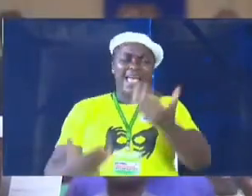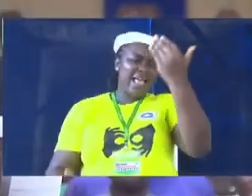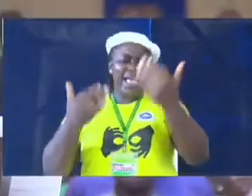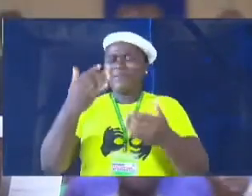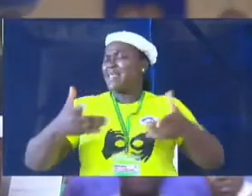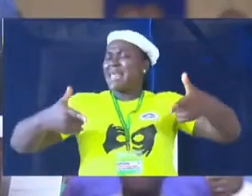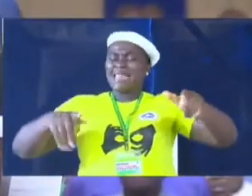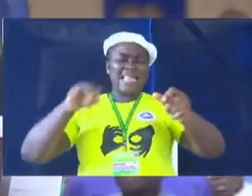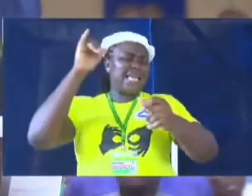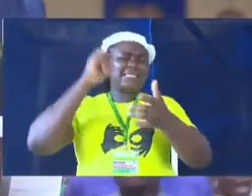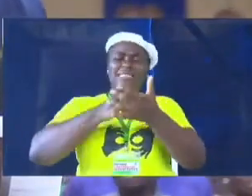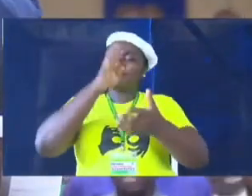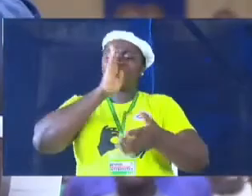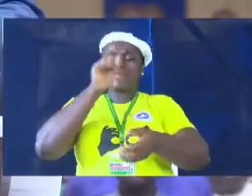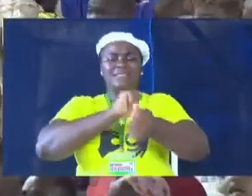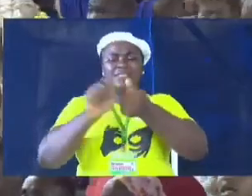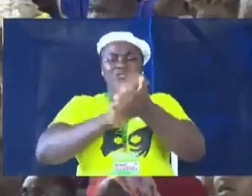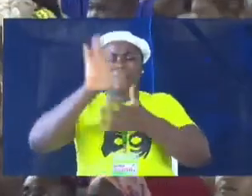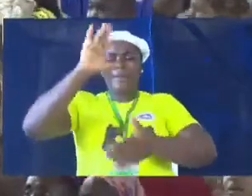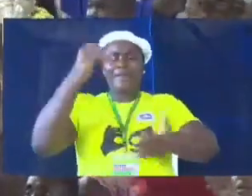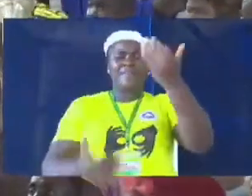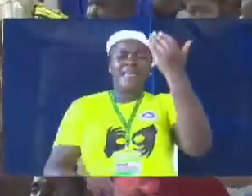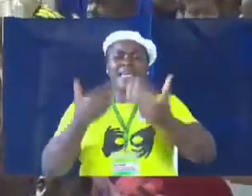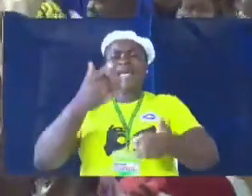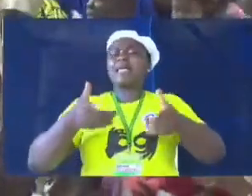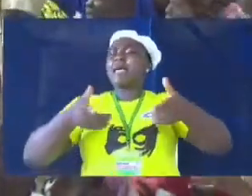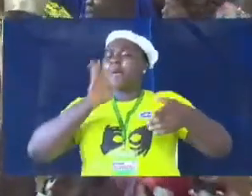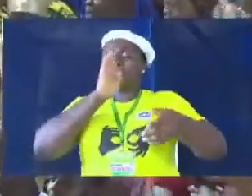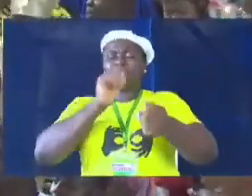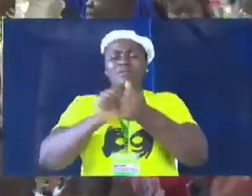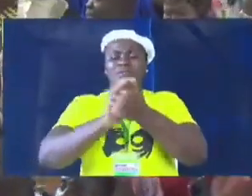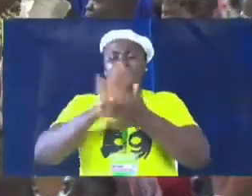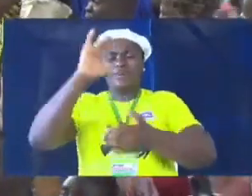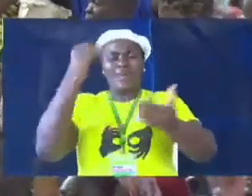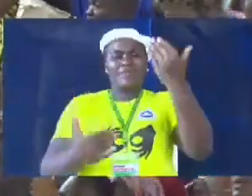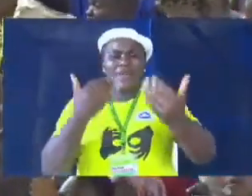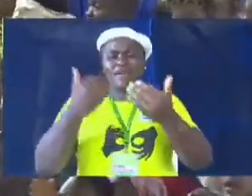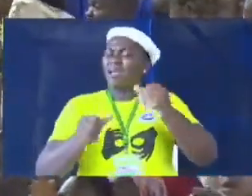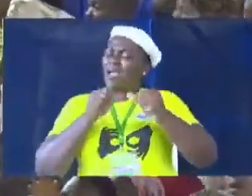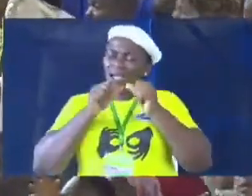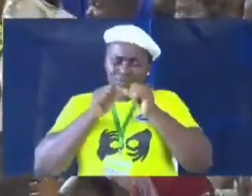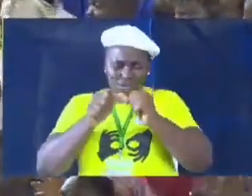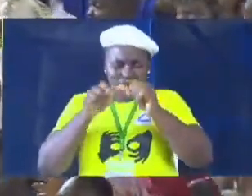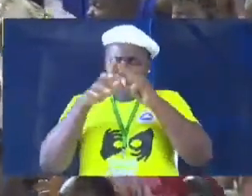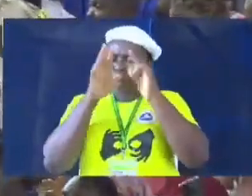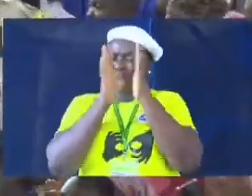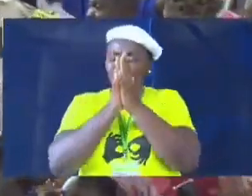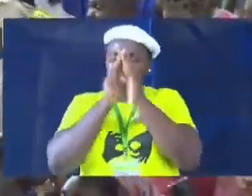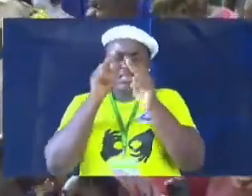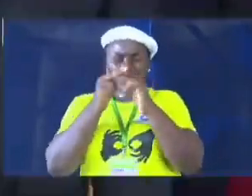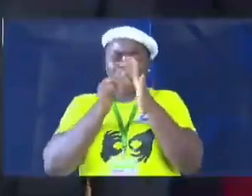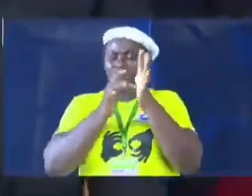Let it catch fire. Let it catch fire. Go ahead and pray in the name of Jesus.